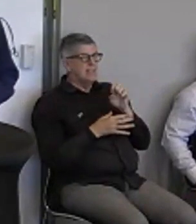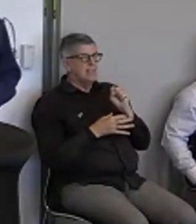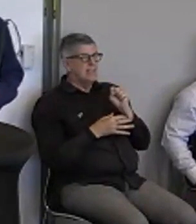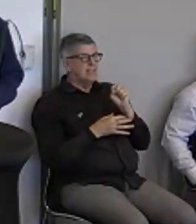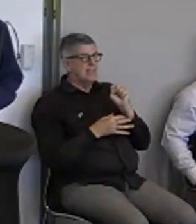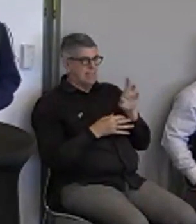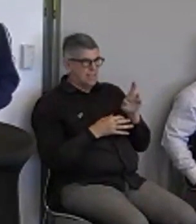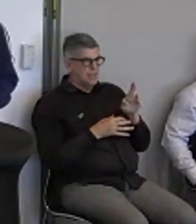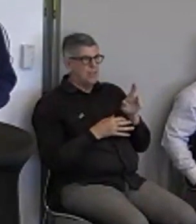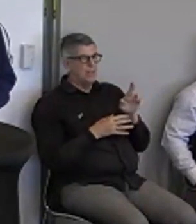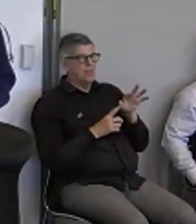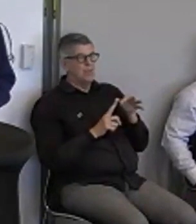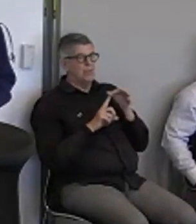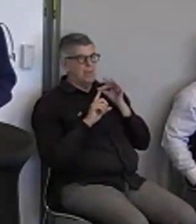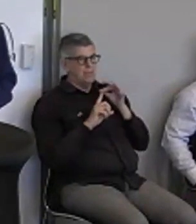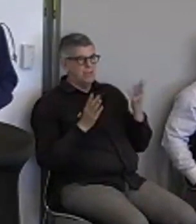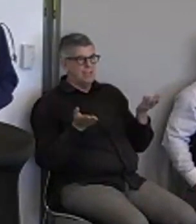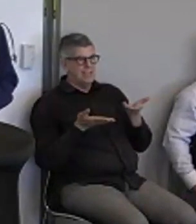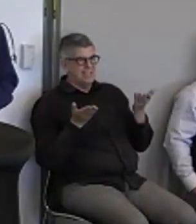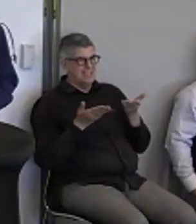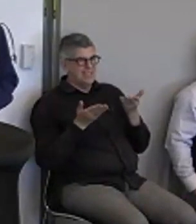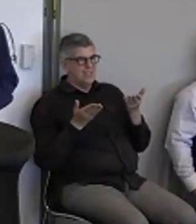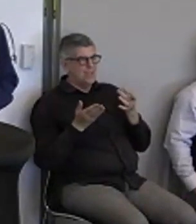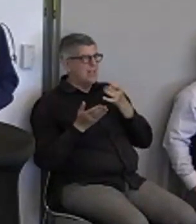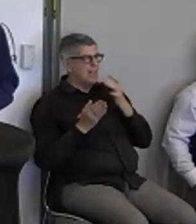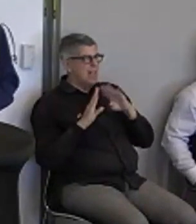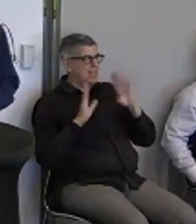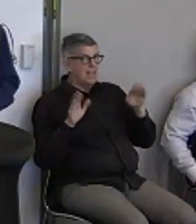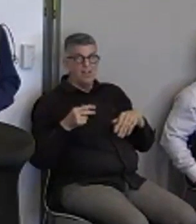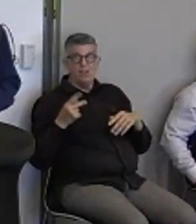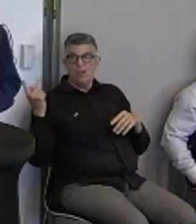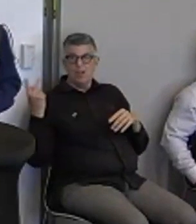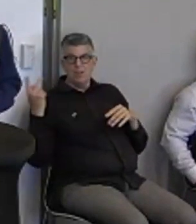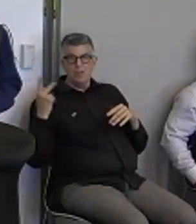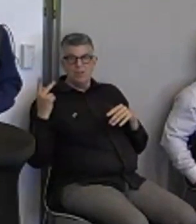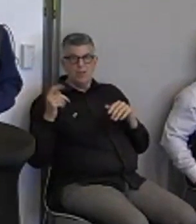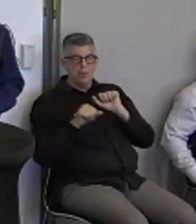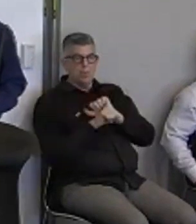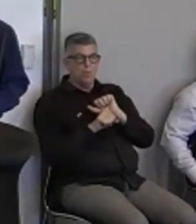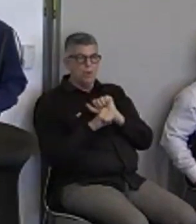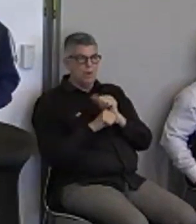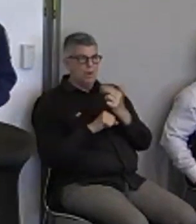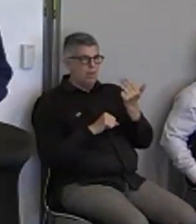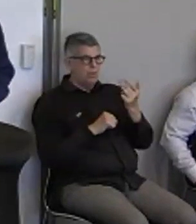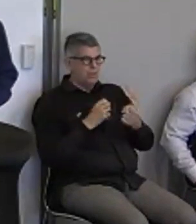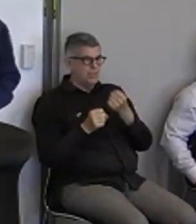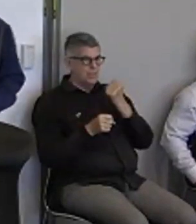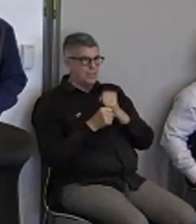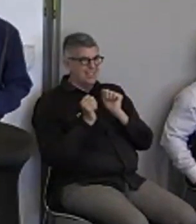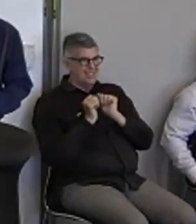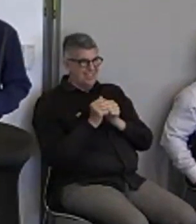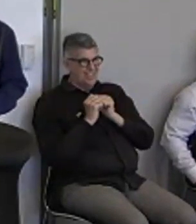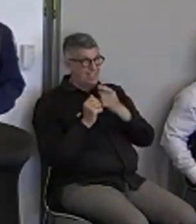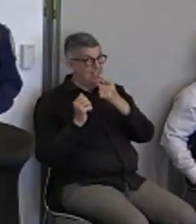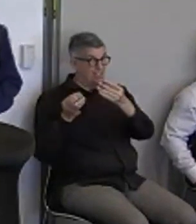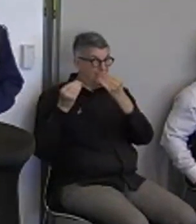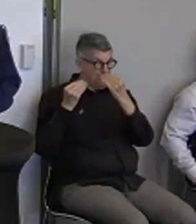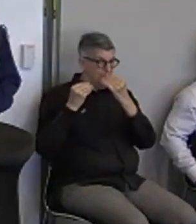Braille specialist here at the Lighthouse. I've been working with Greg for 13 years, and he still keeps me around, which is really cool. And